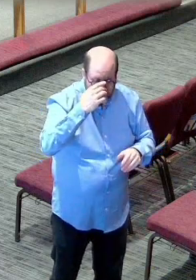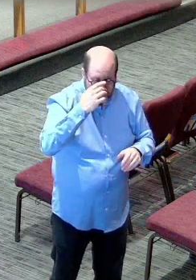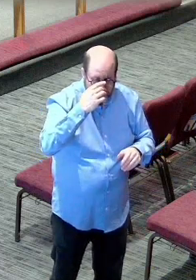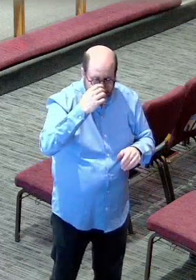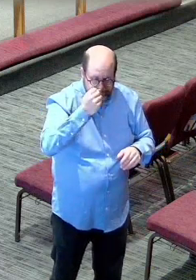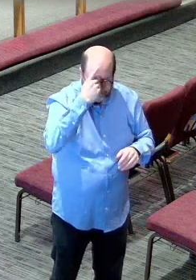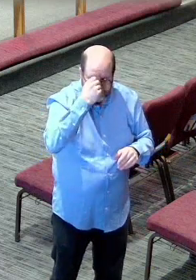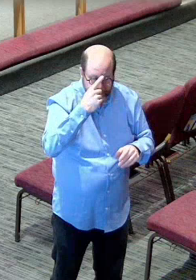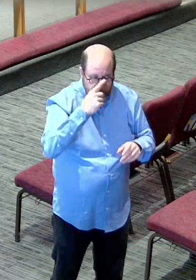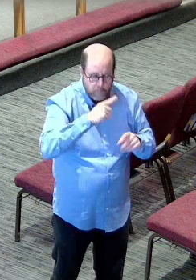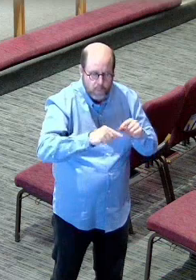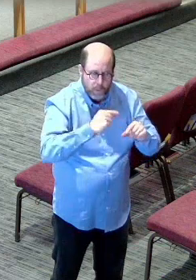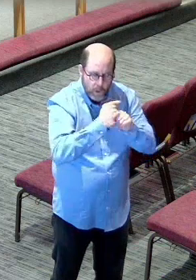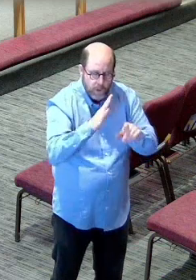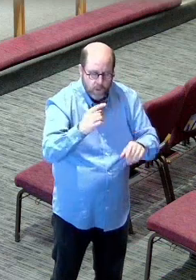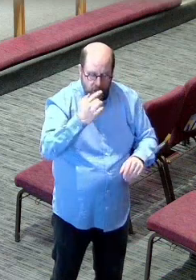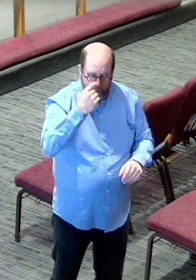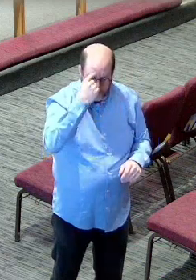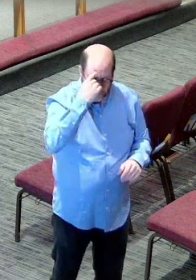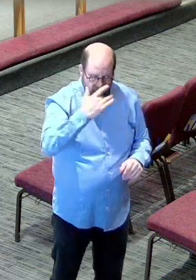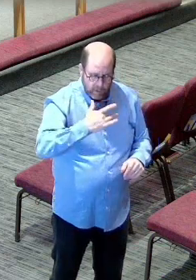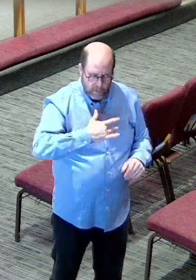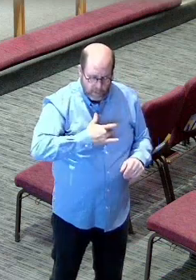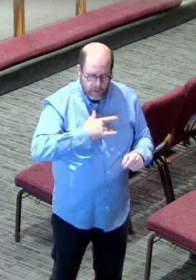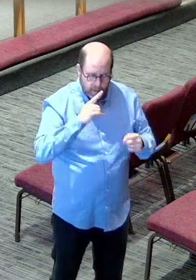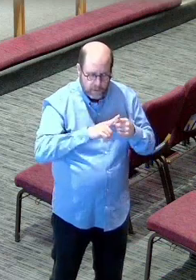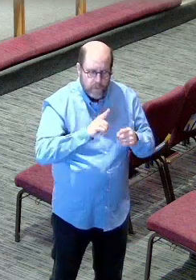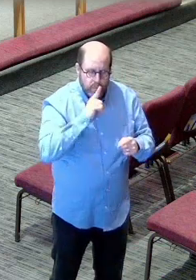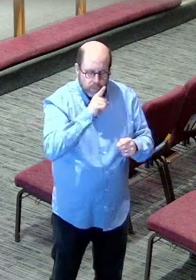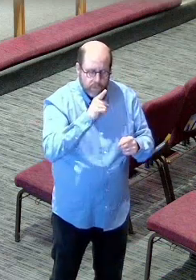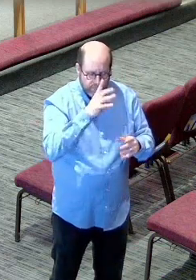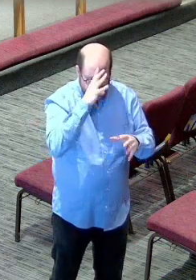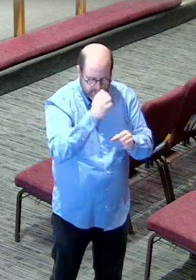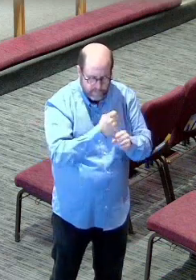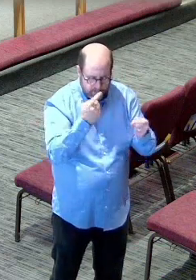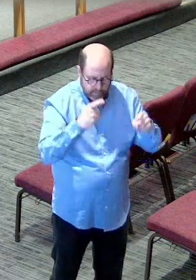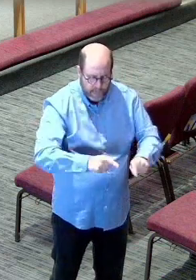true faith until life everlasting. Amen.